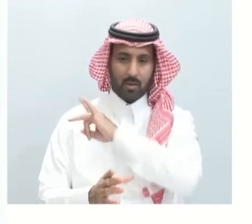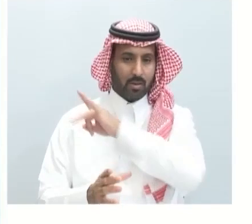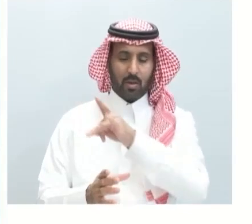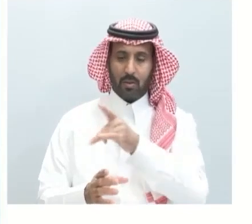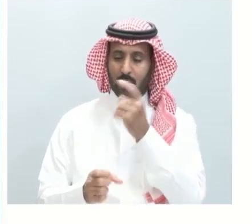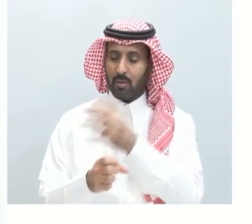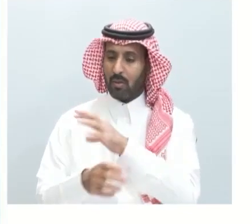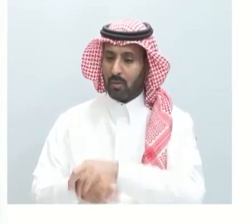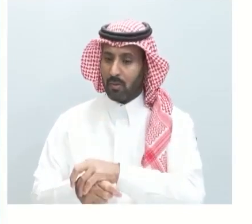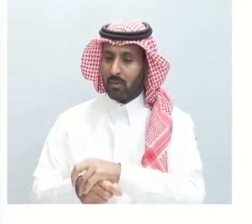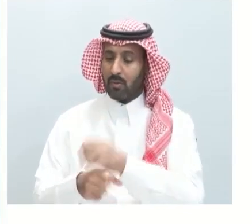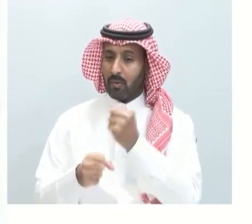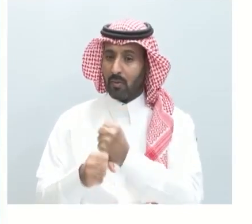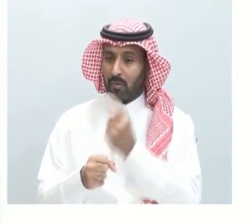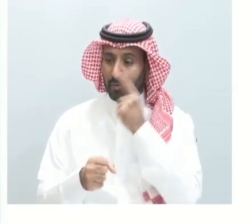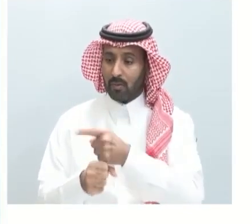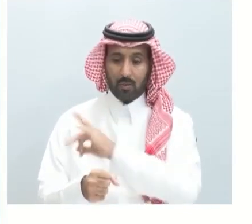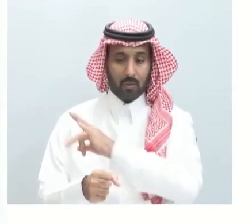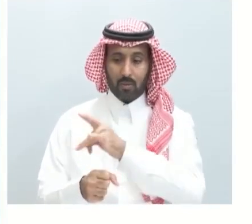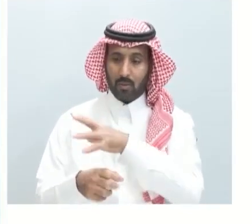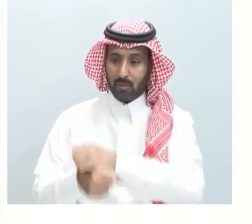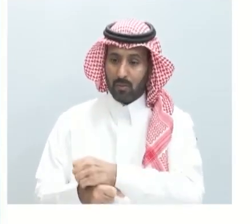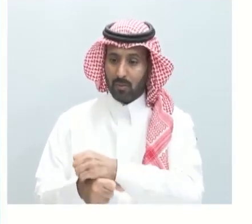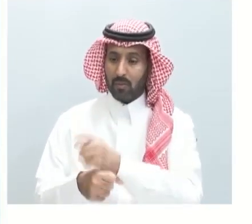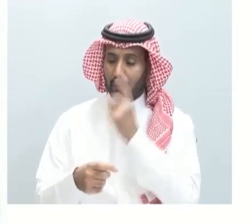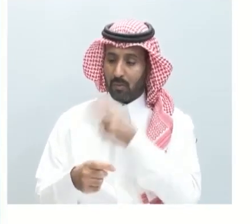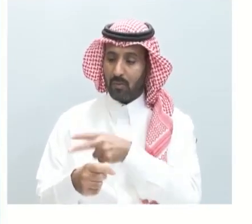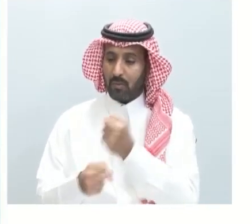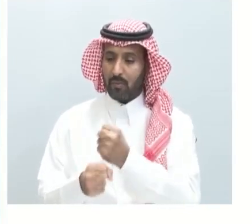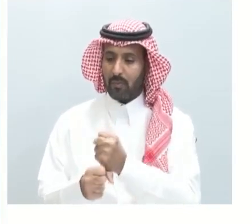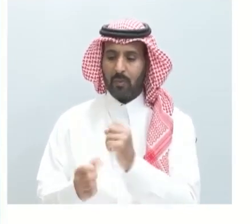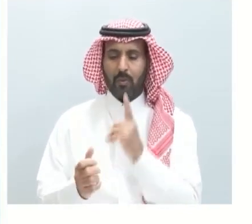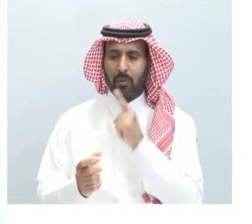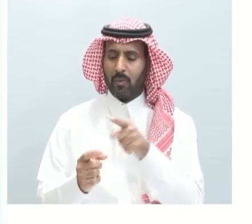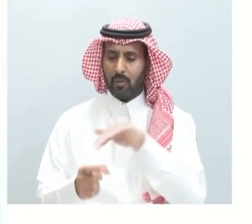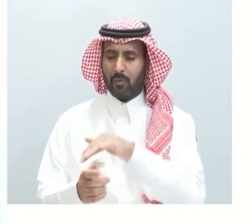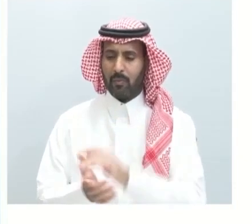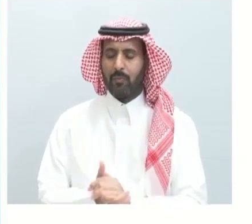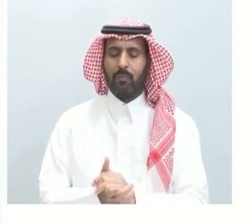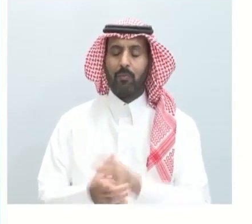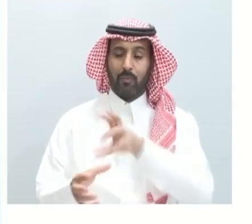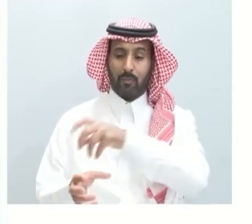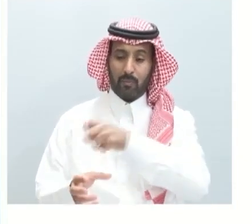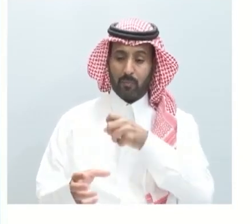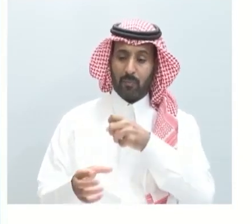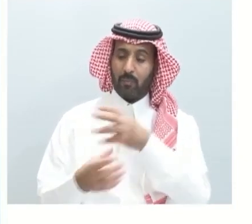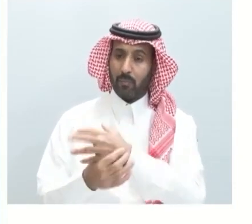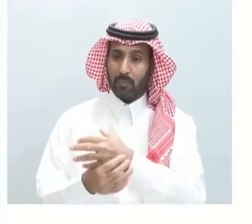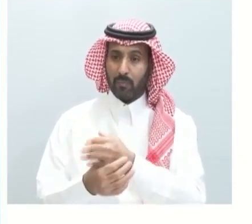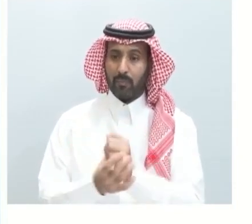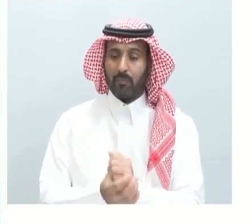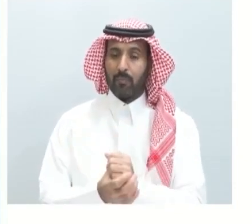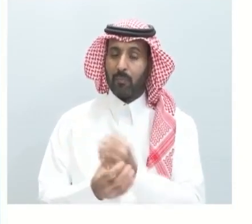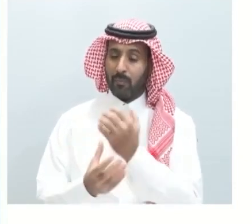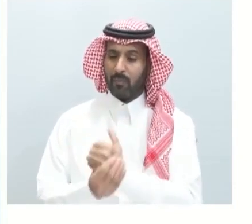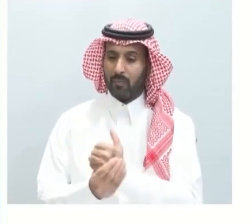catch someone red-handed it means that you caught them in the ACT while they are doing the maybe crime maybe not